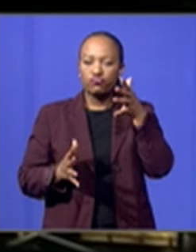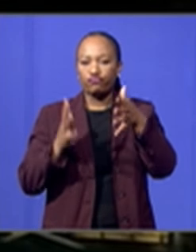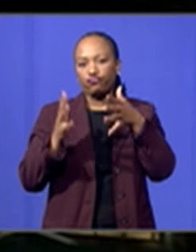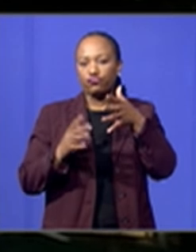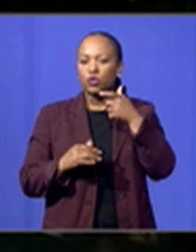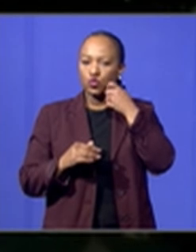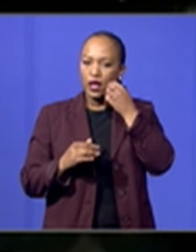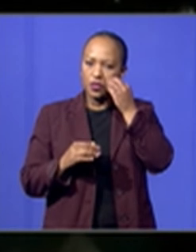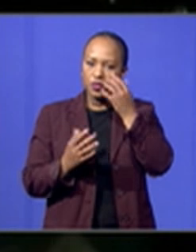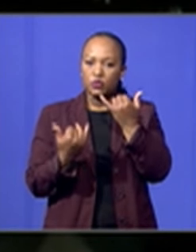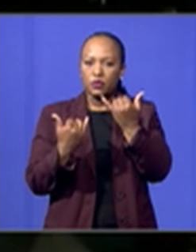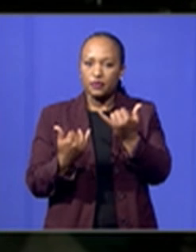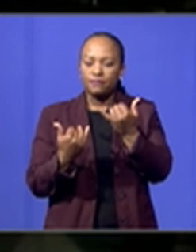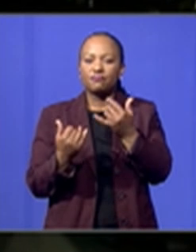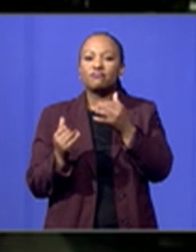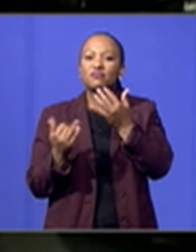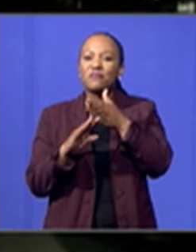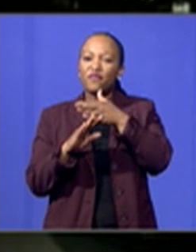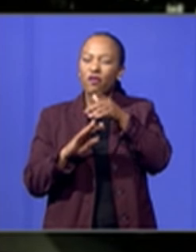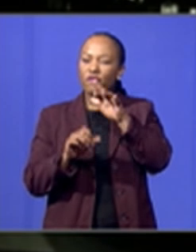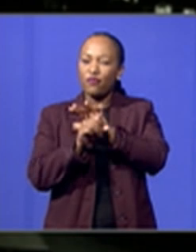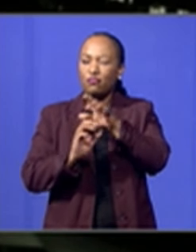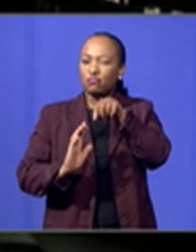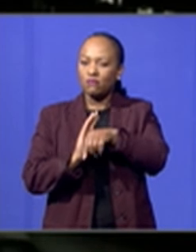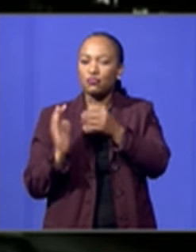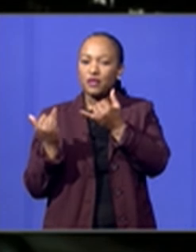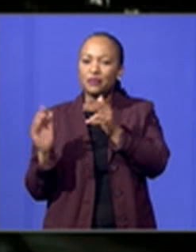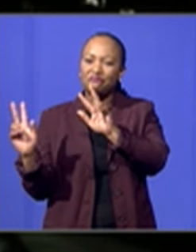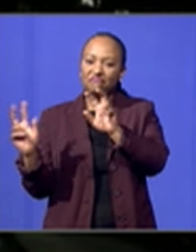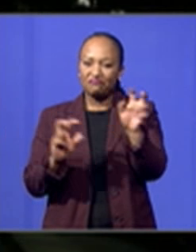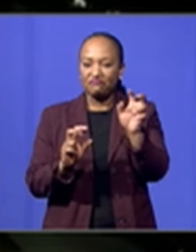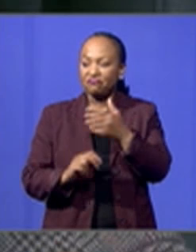tsa Setswana a re thube kobo se go lemogo ka tshedimosetso.